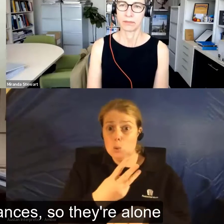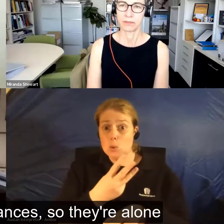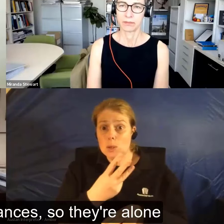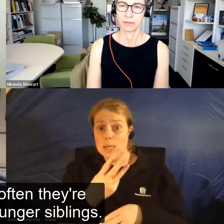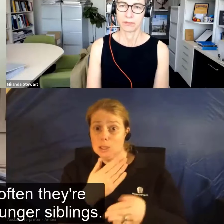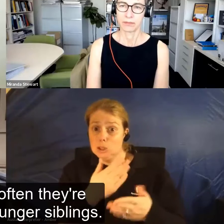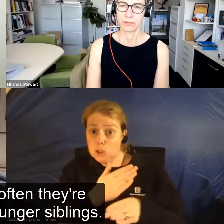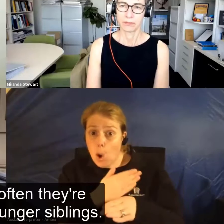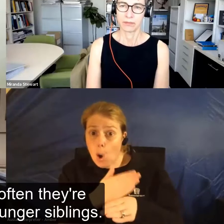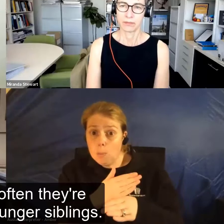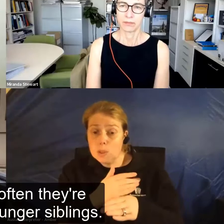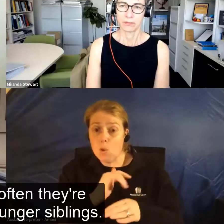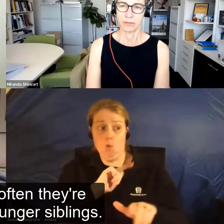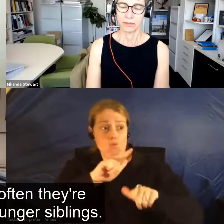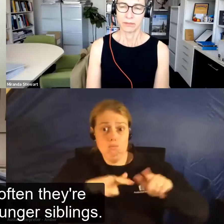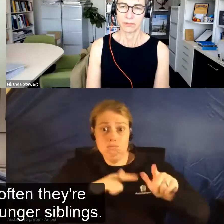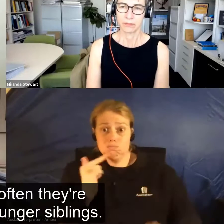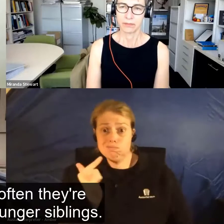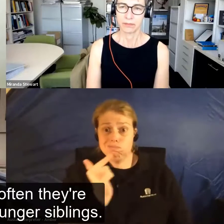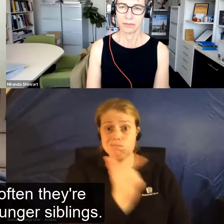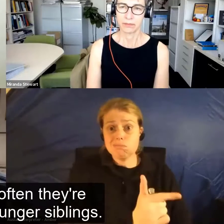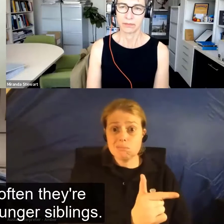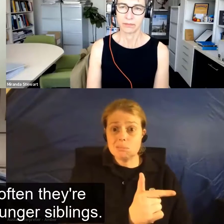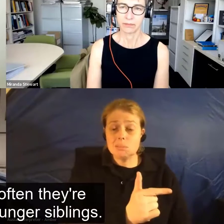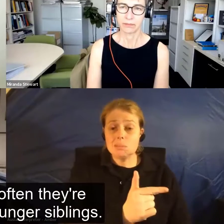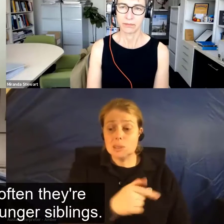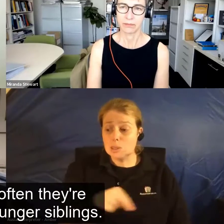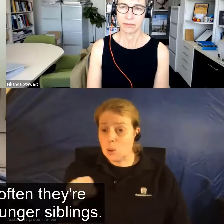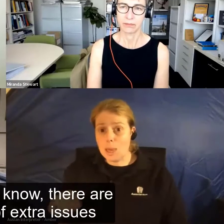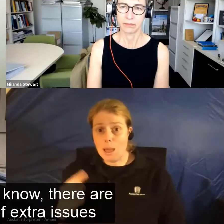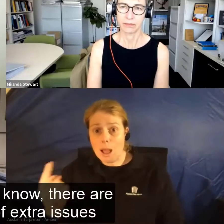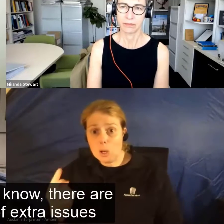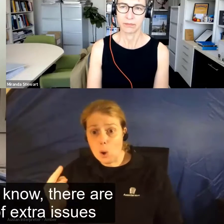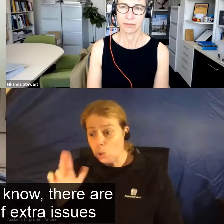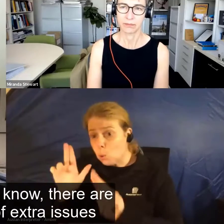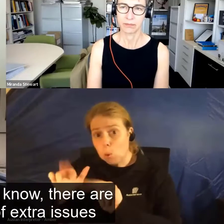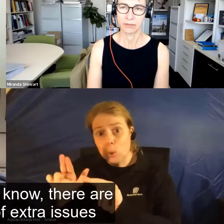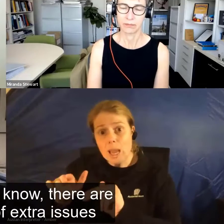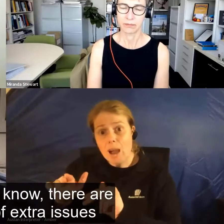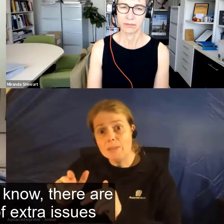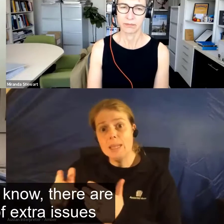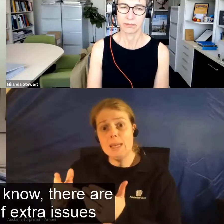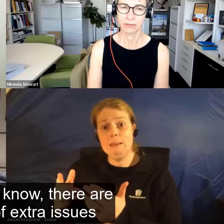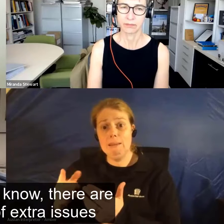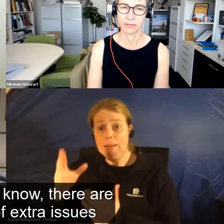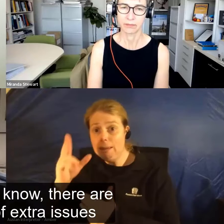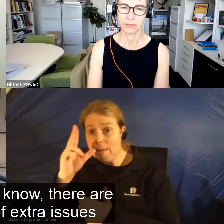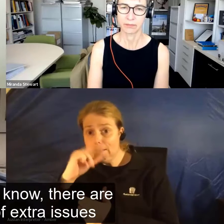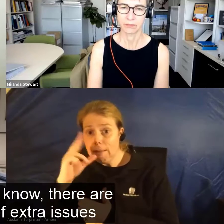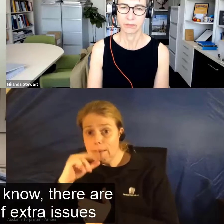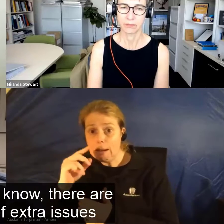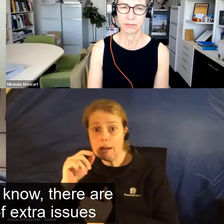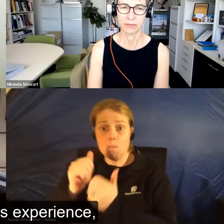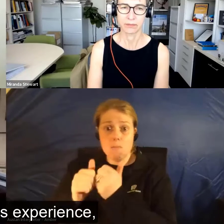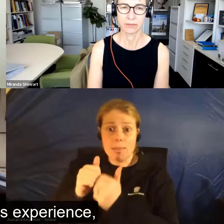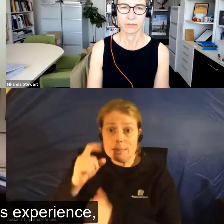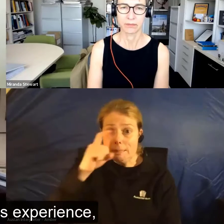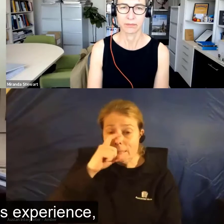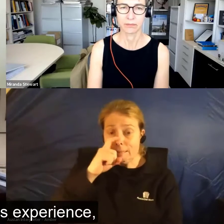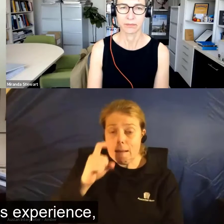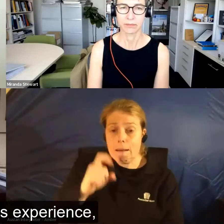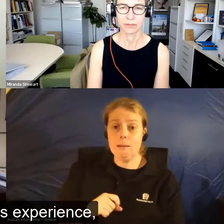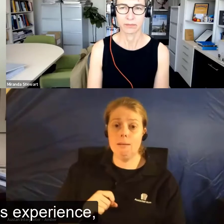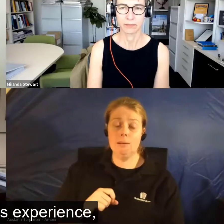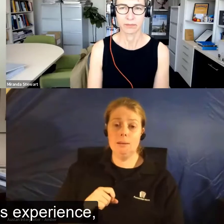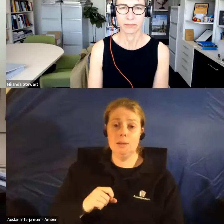they're alone, or they're caring for younger siblings. So again, there are these sort of extra issues that